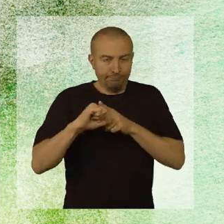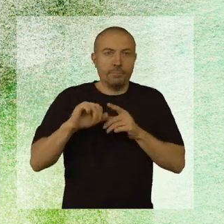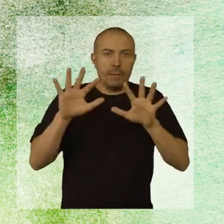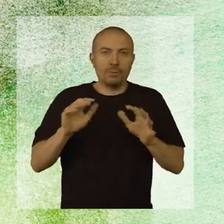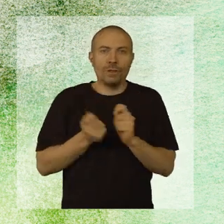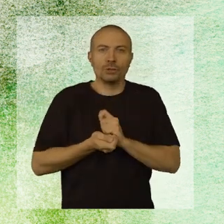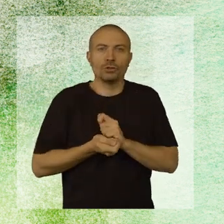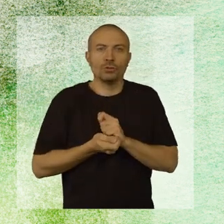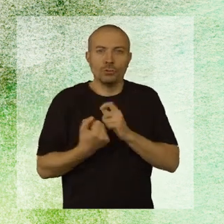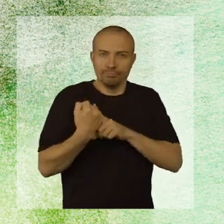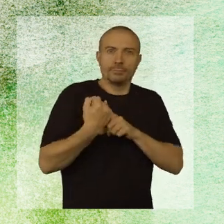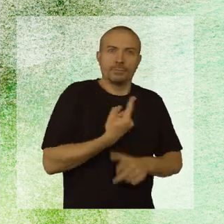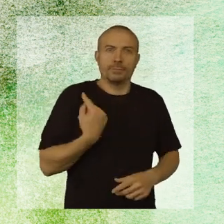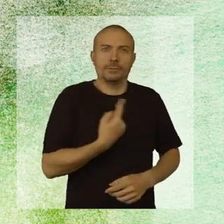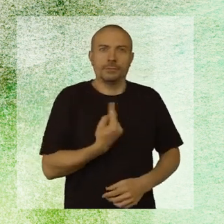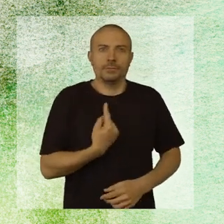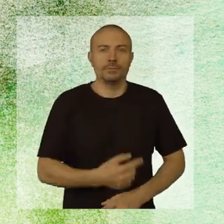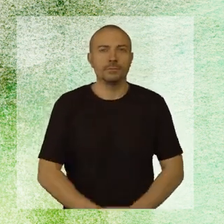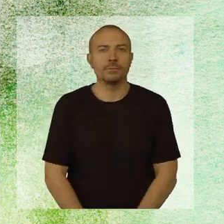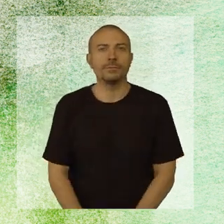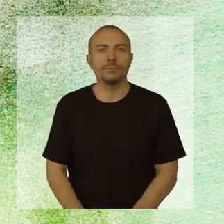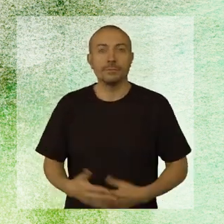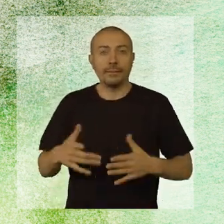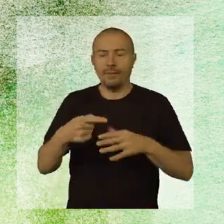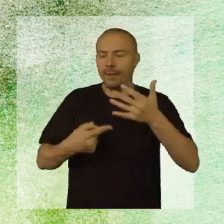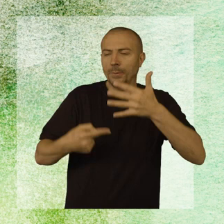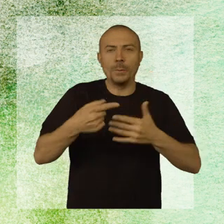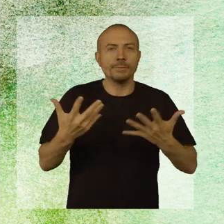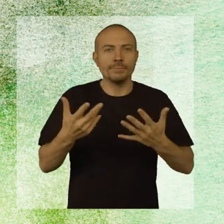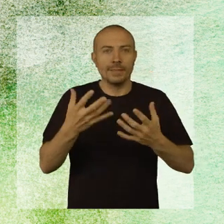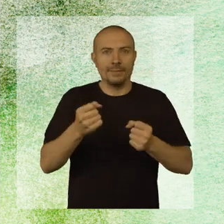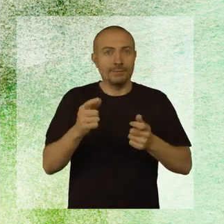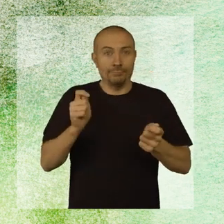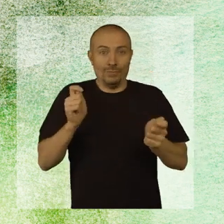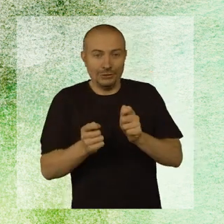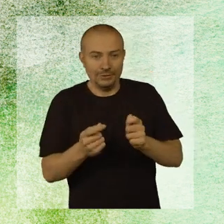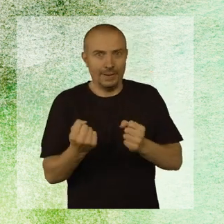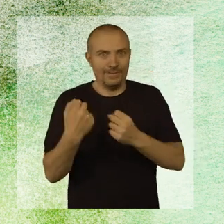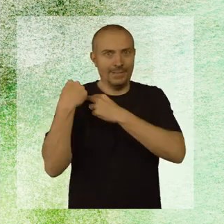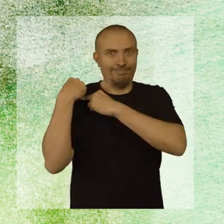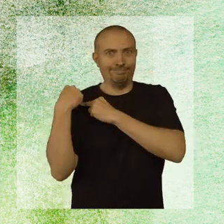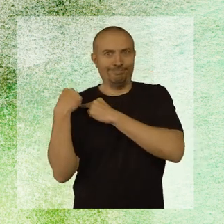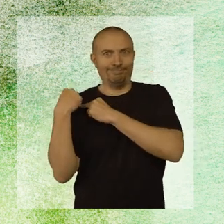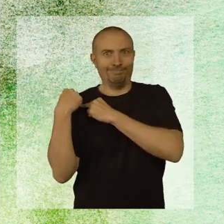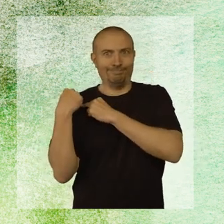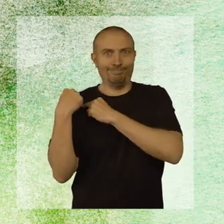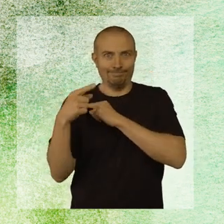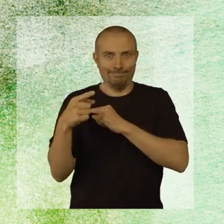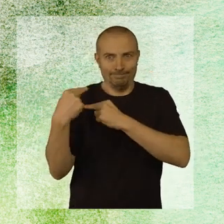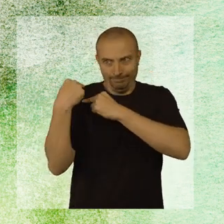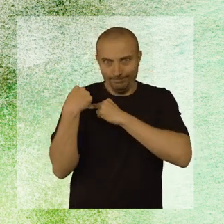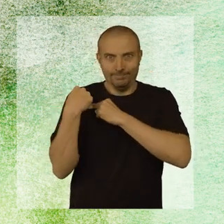are affected by climate change. The most important things that need to be changed